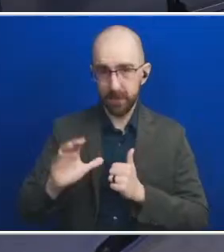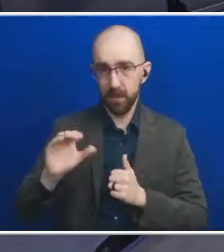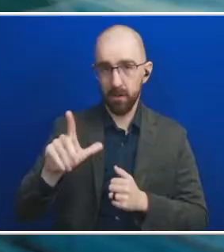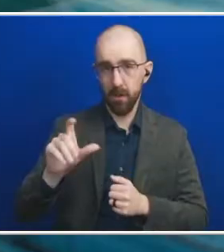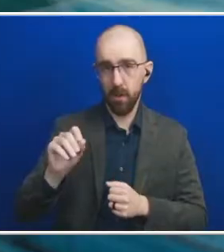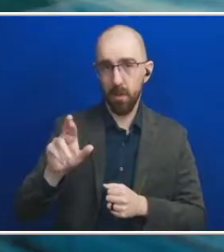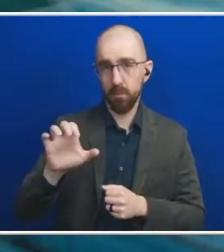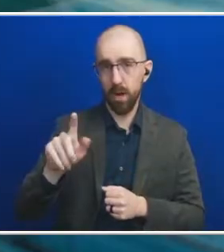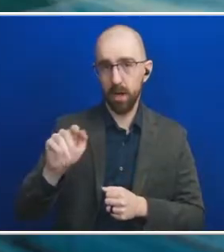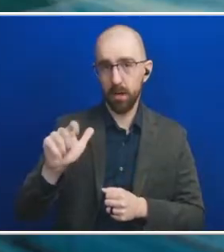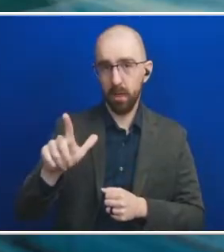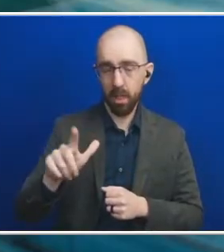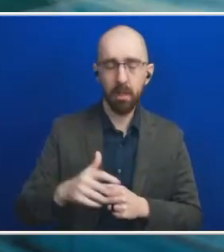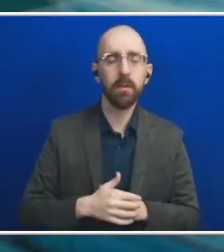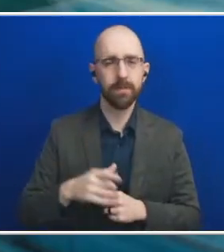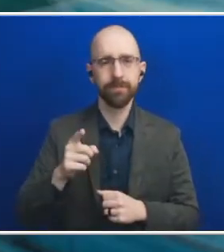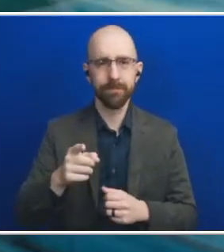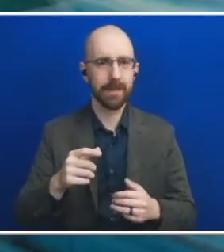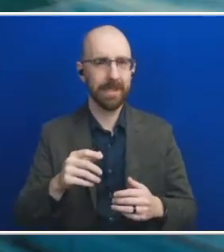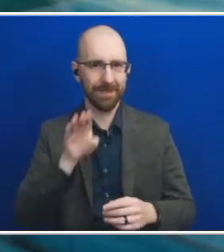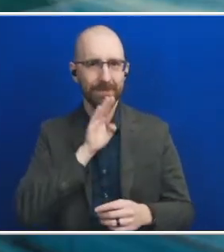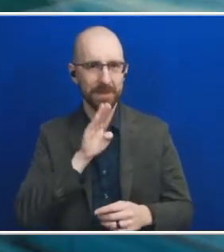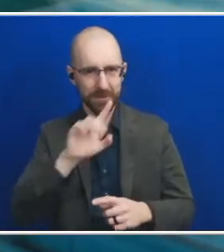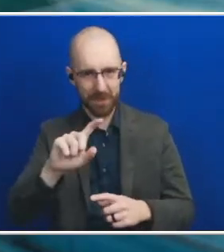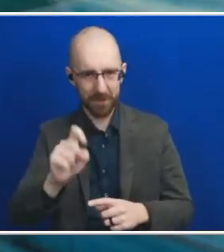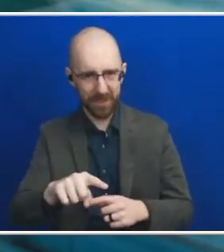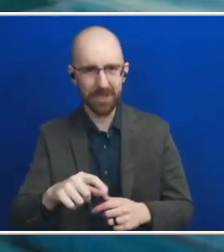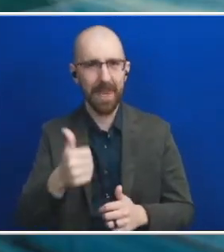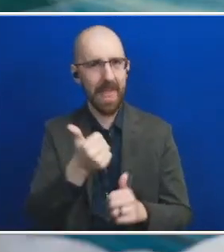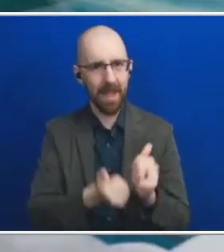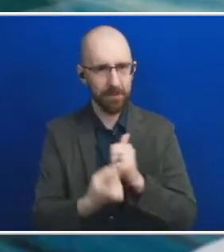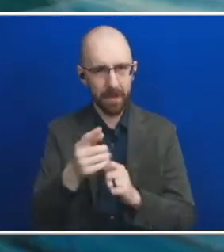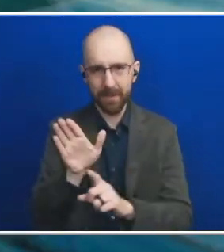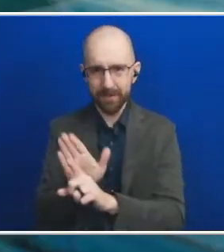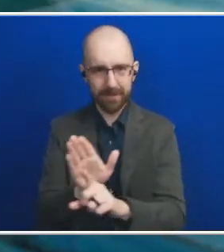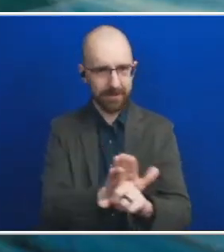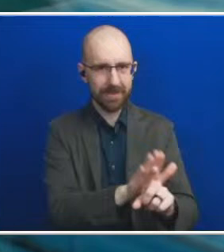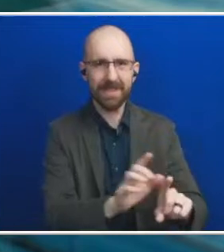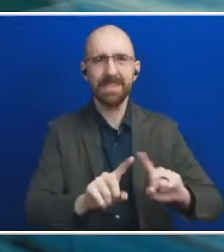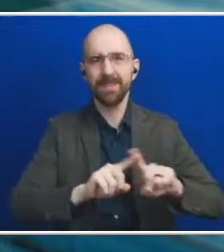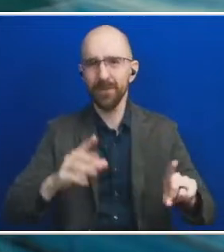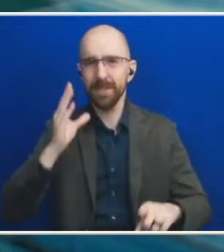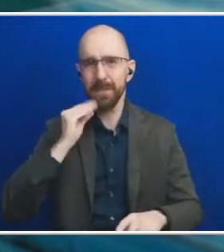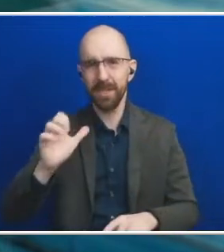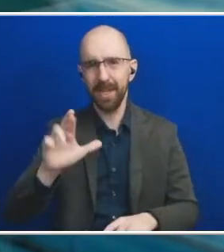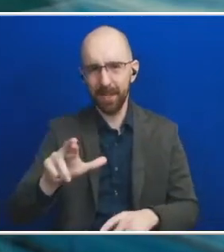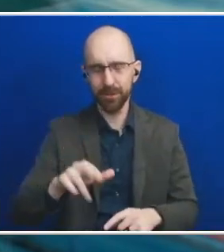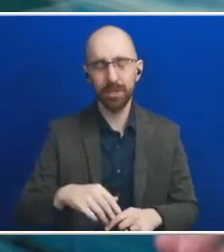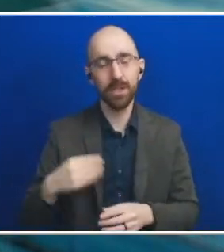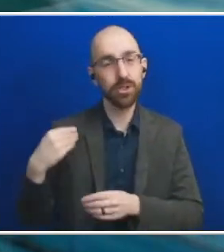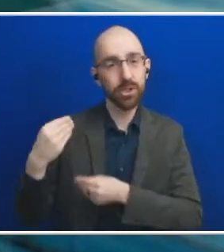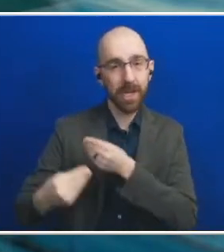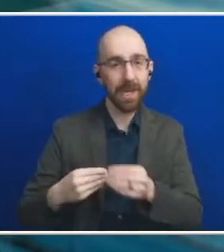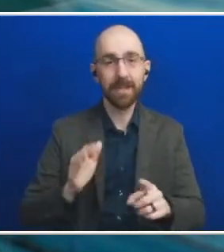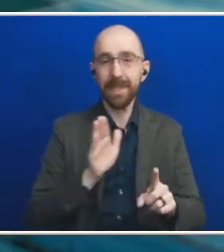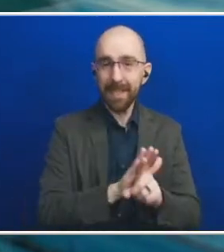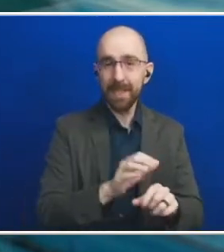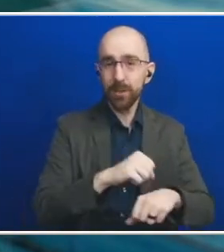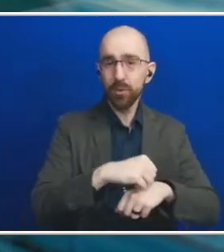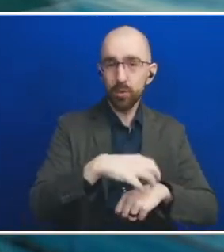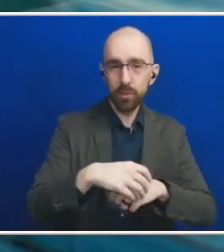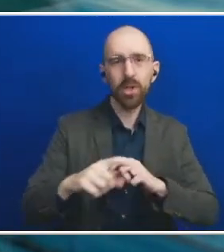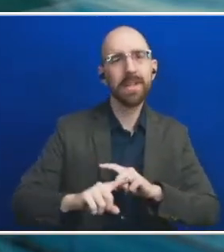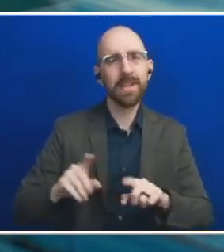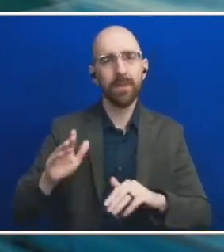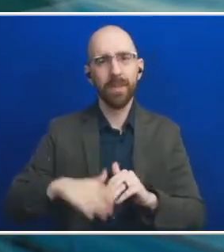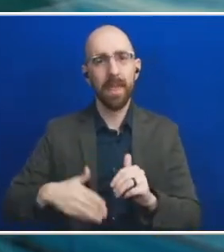a frustrating question. Everybody's cancer is different. The genetics of Jackson's tumor are different than the genetics of my patient I'm about to